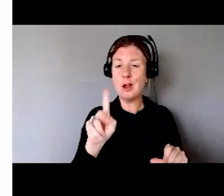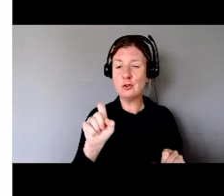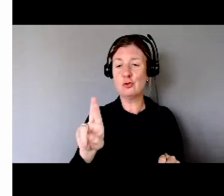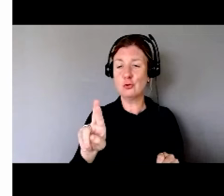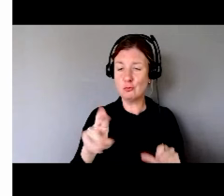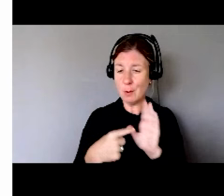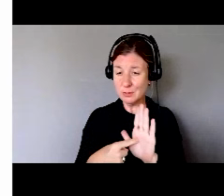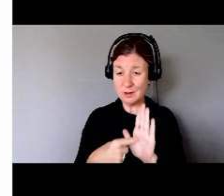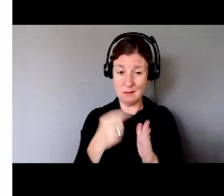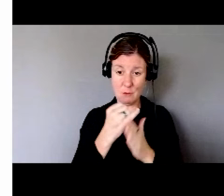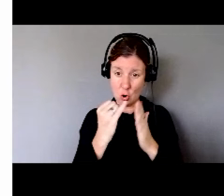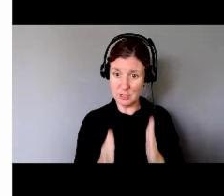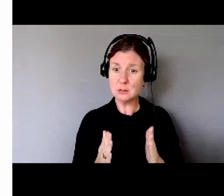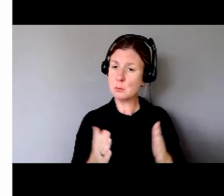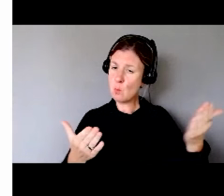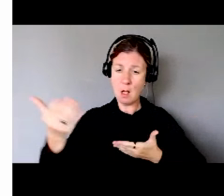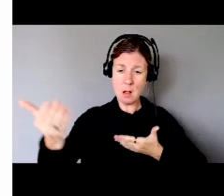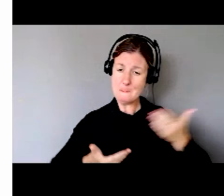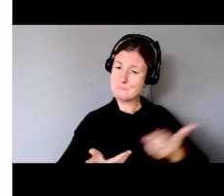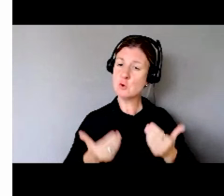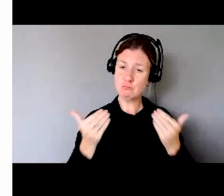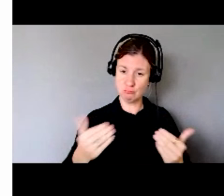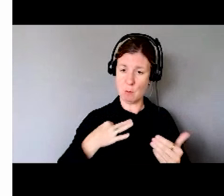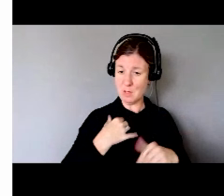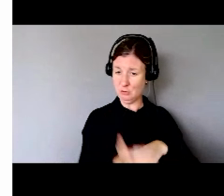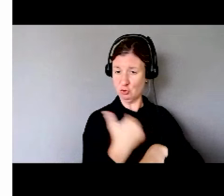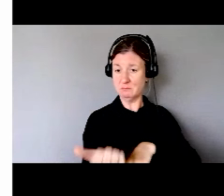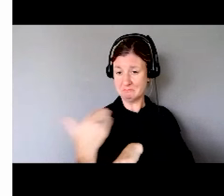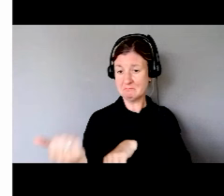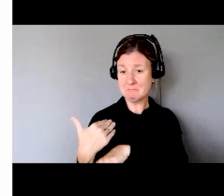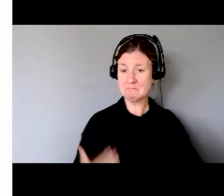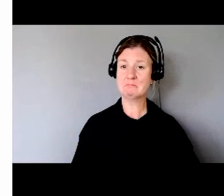artists.